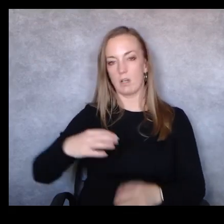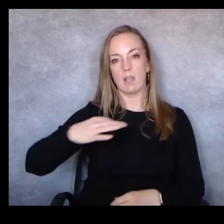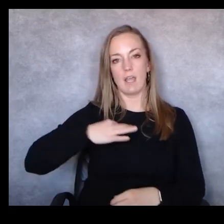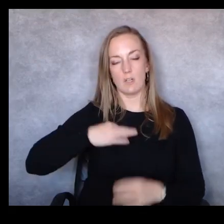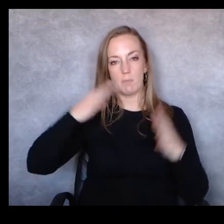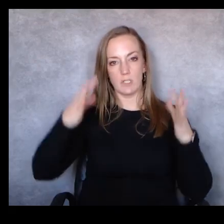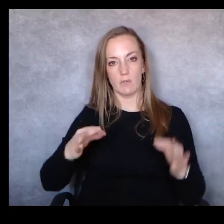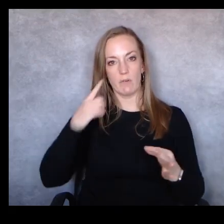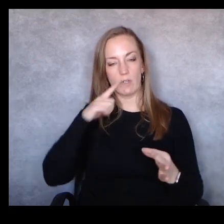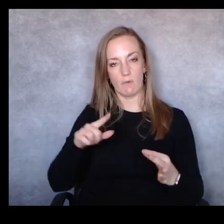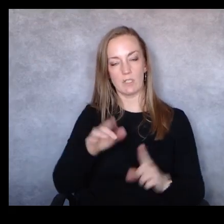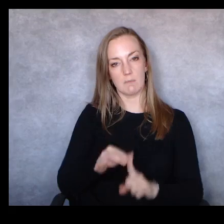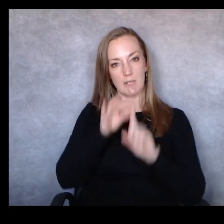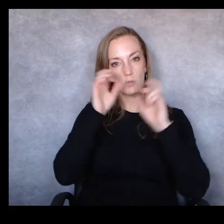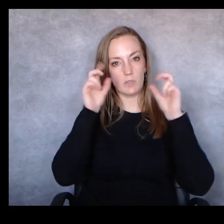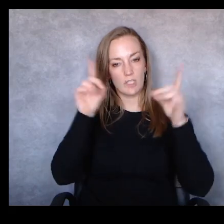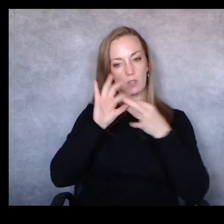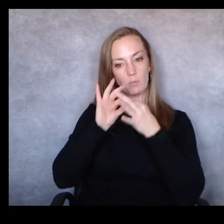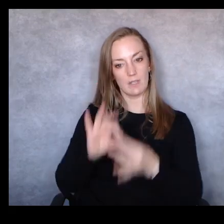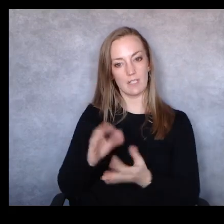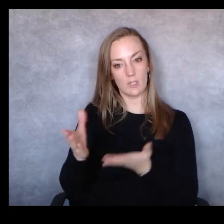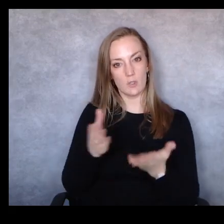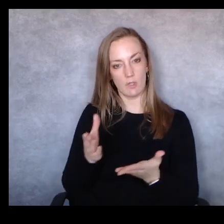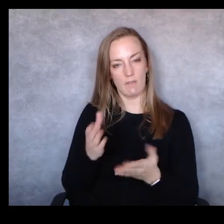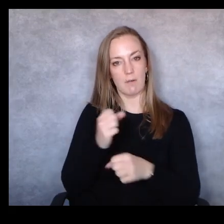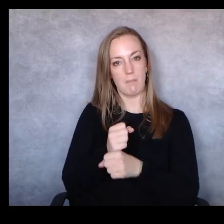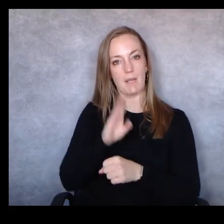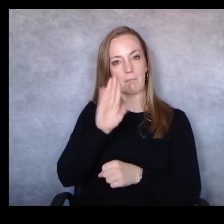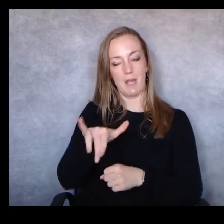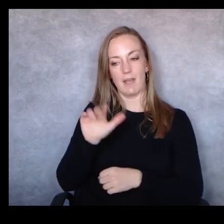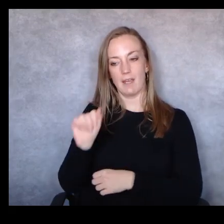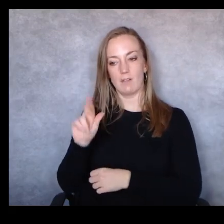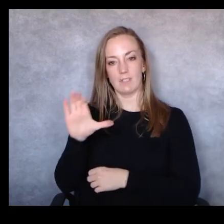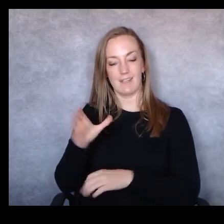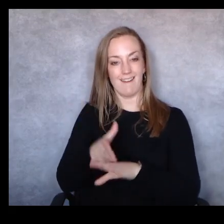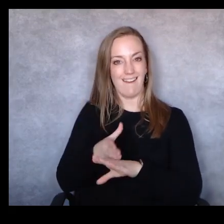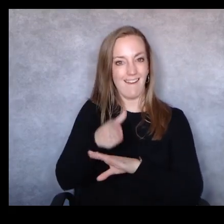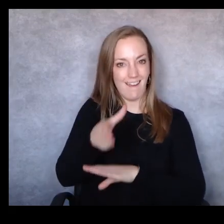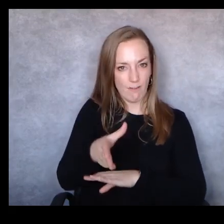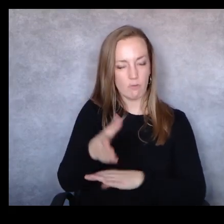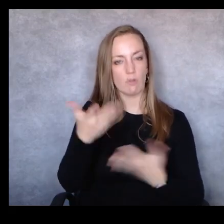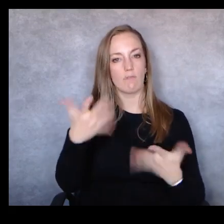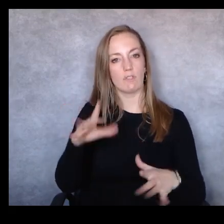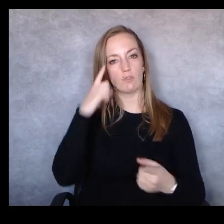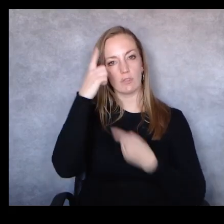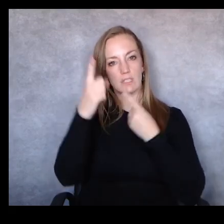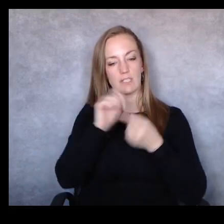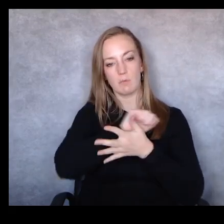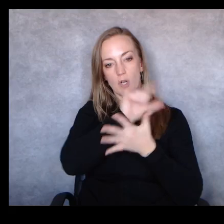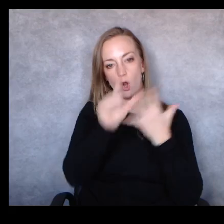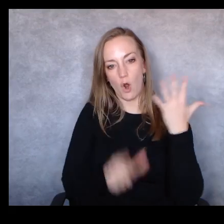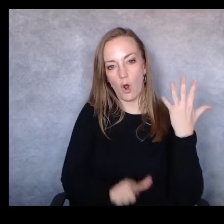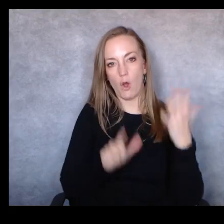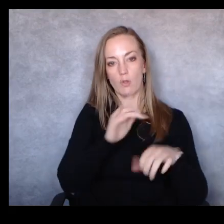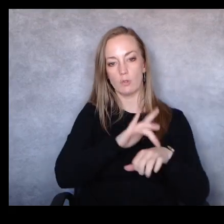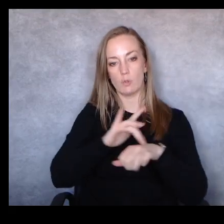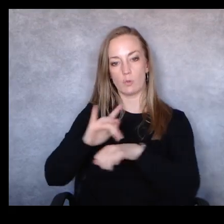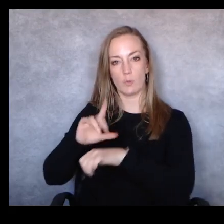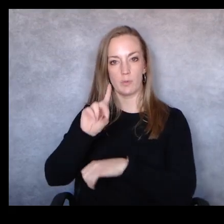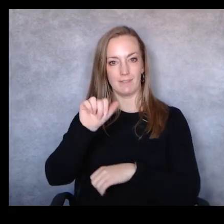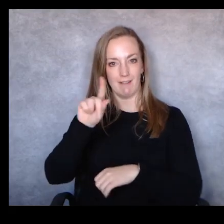for special education and related services is made by the ARC after considering all sources of data.